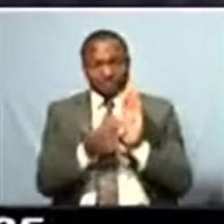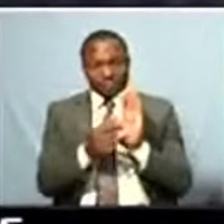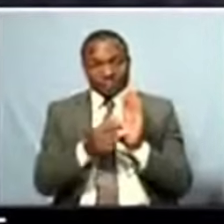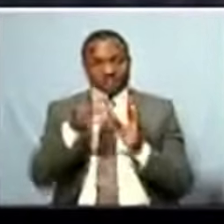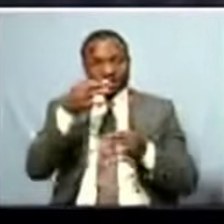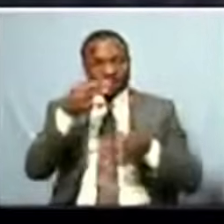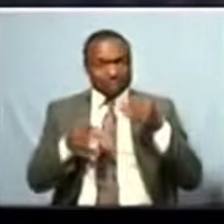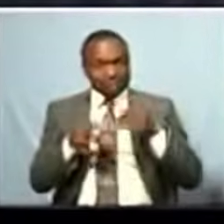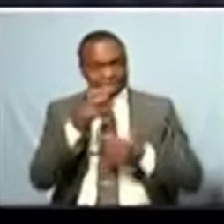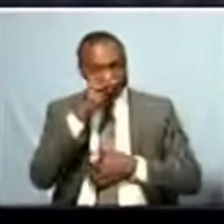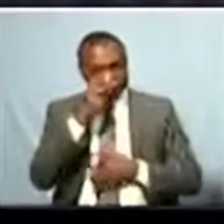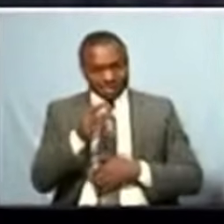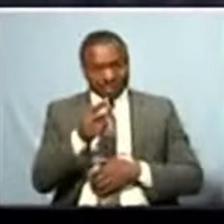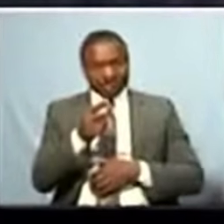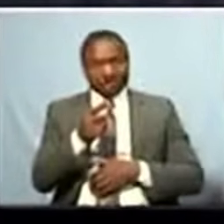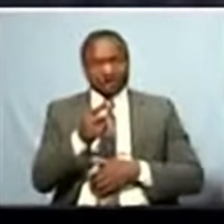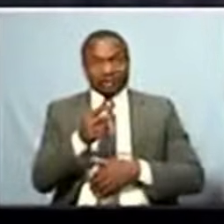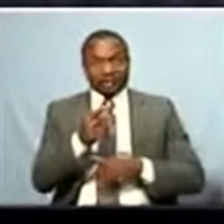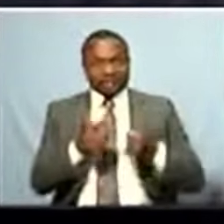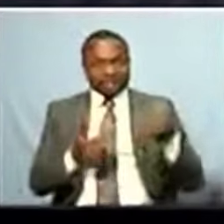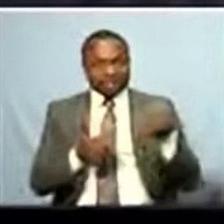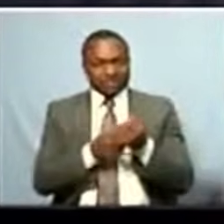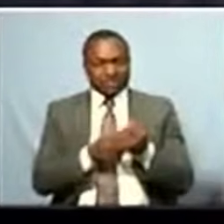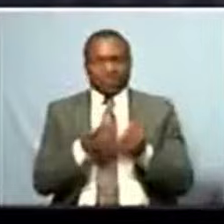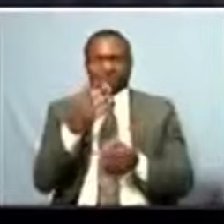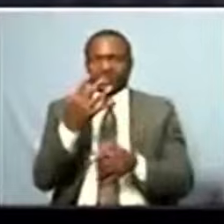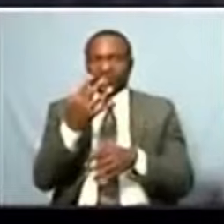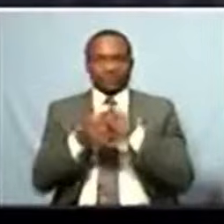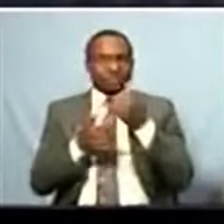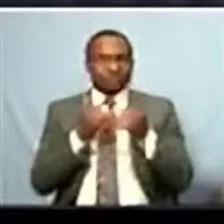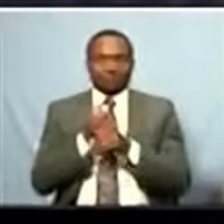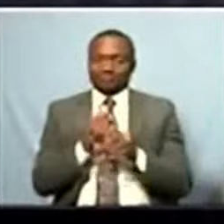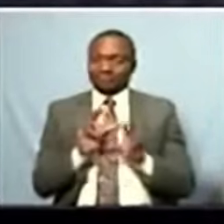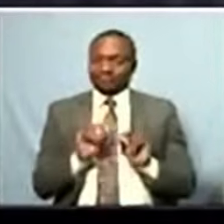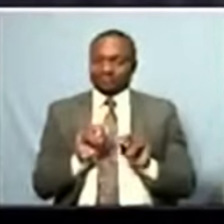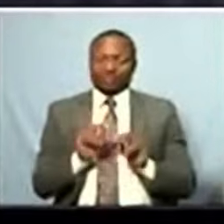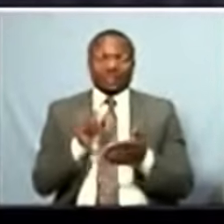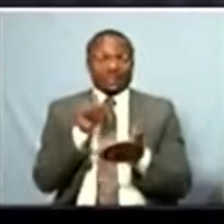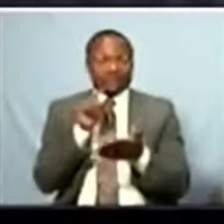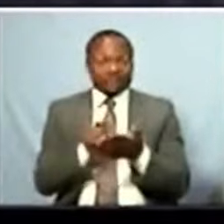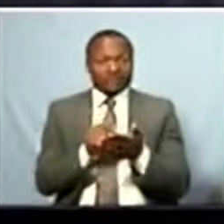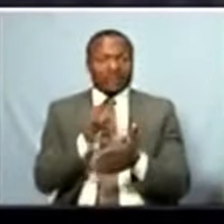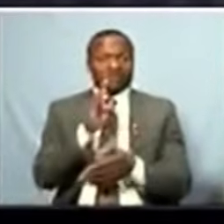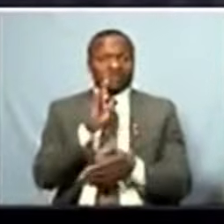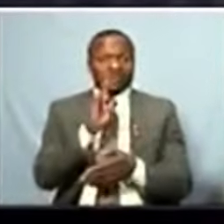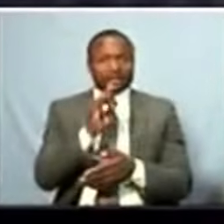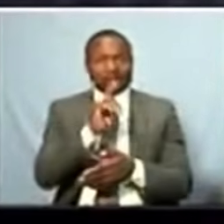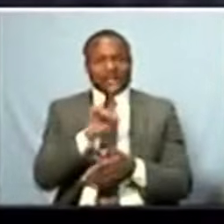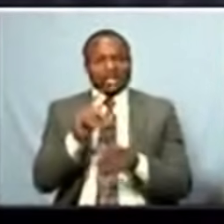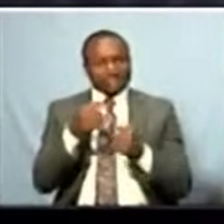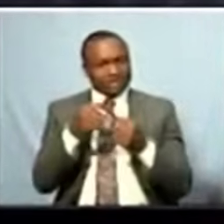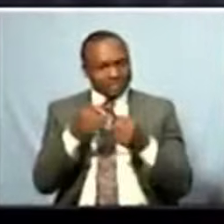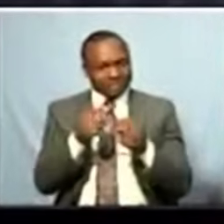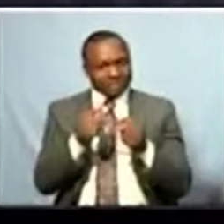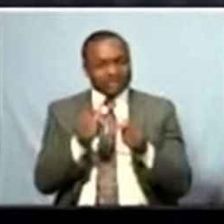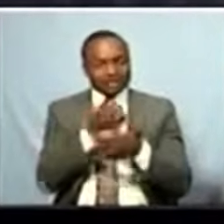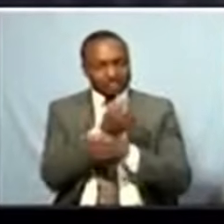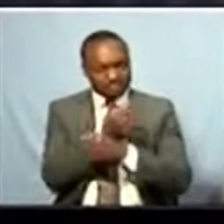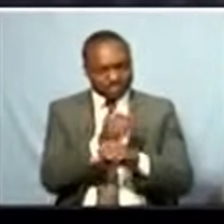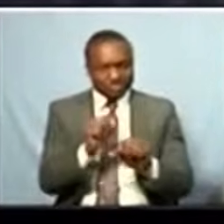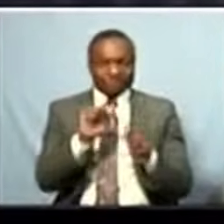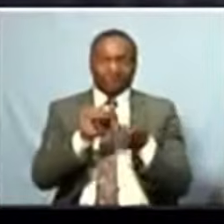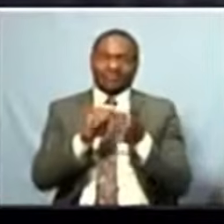If you look at the term, it is not 5 years. And actually this particular bill tries to resolve the